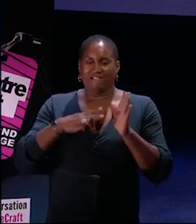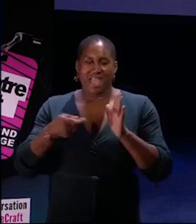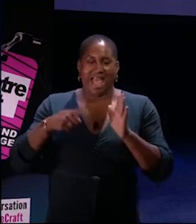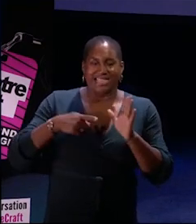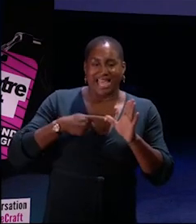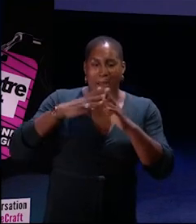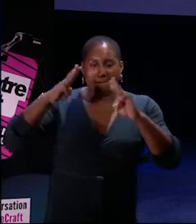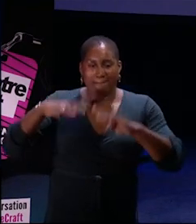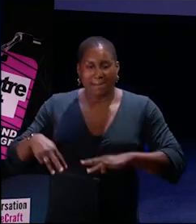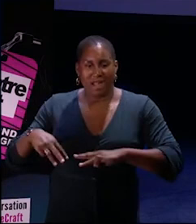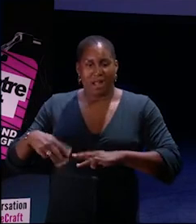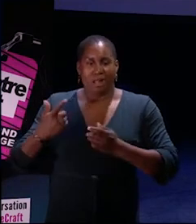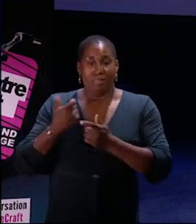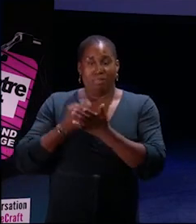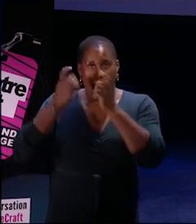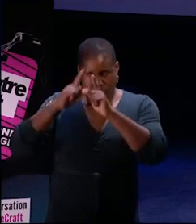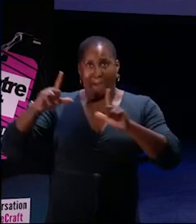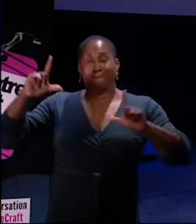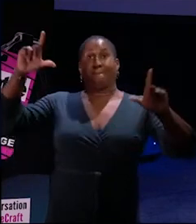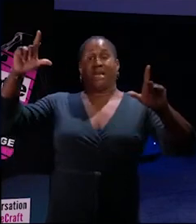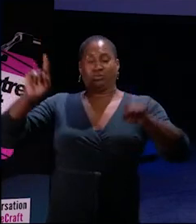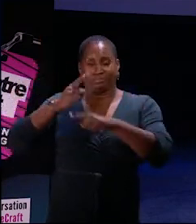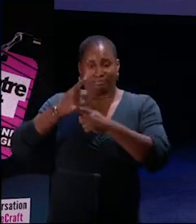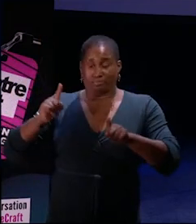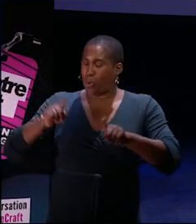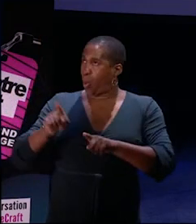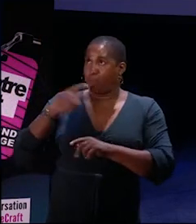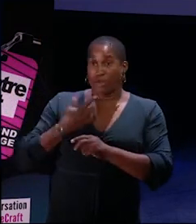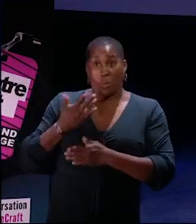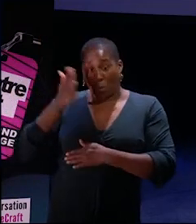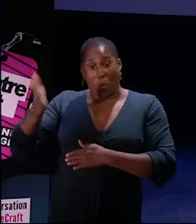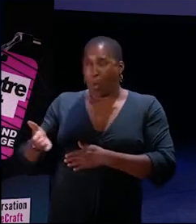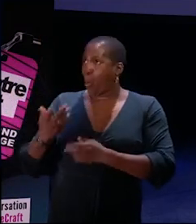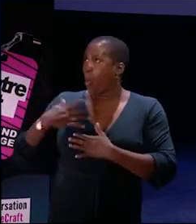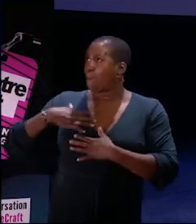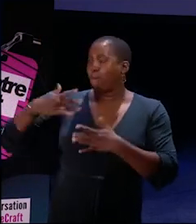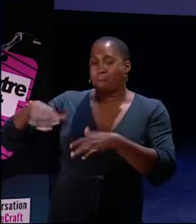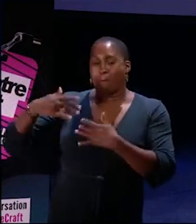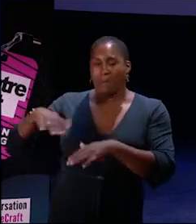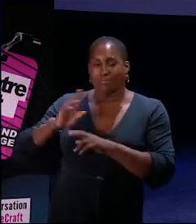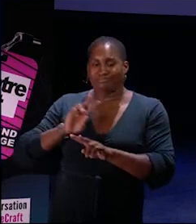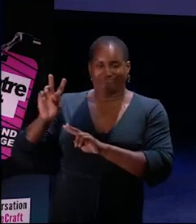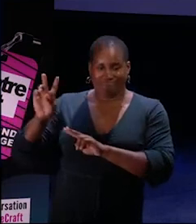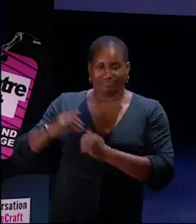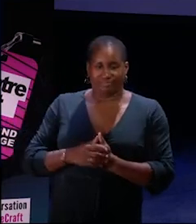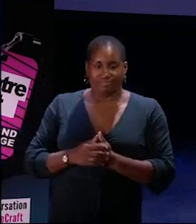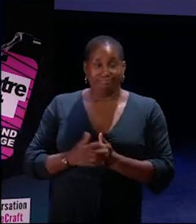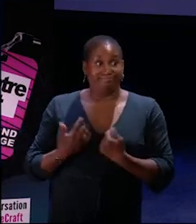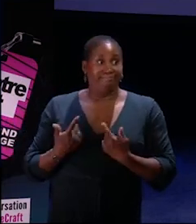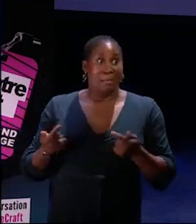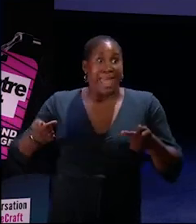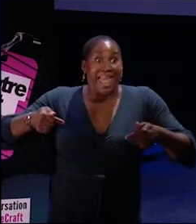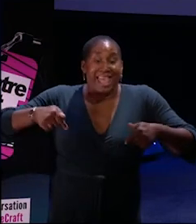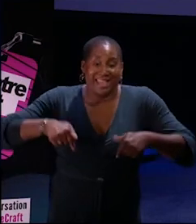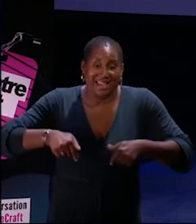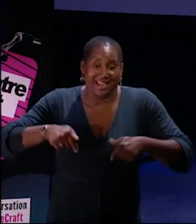their Reimagining Musicals exhibit, which if you get the chance to go, is amazing and so much fun. But yeah, how did I end up here? So